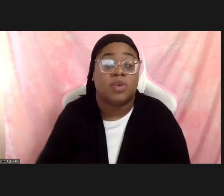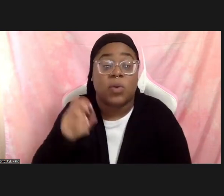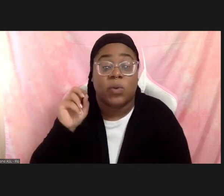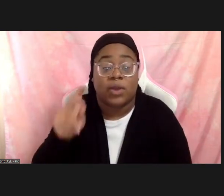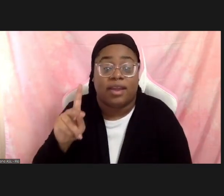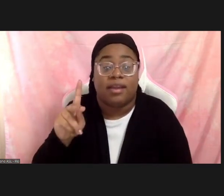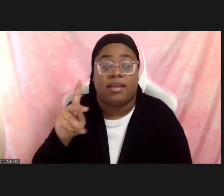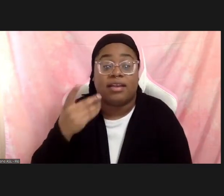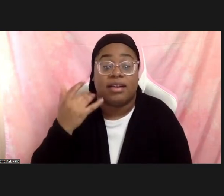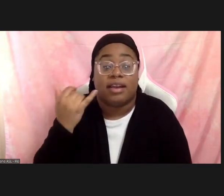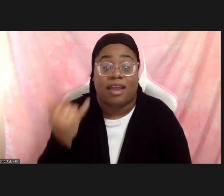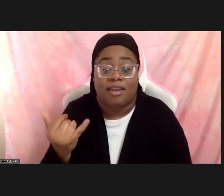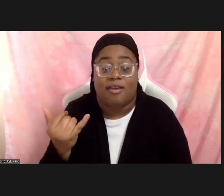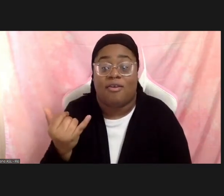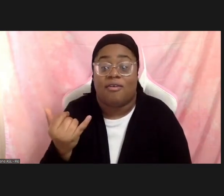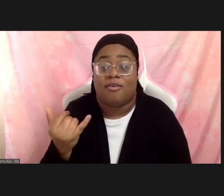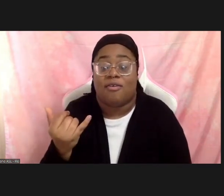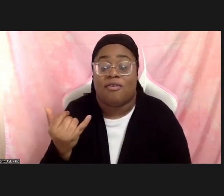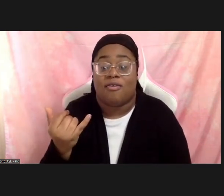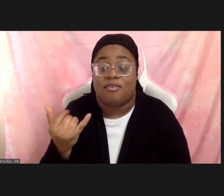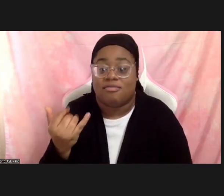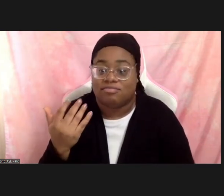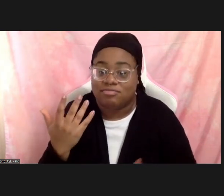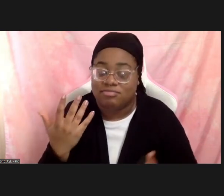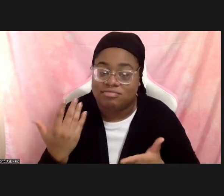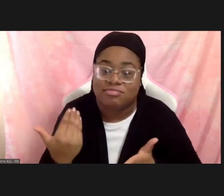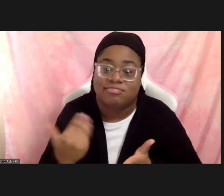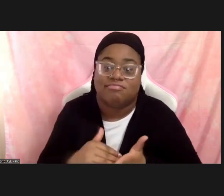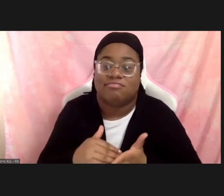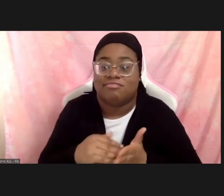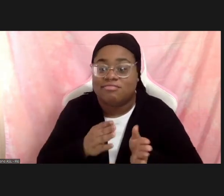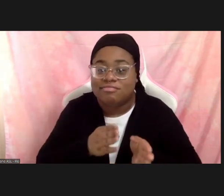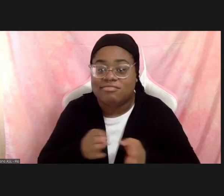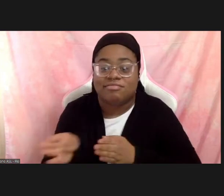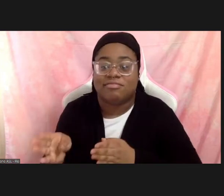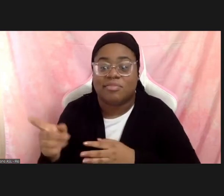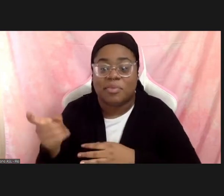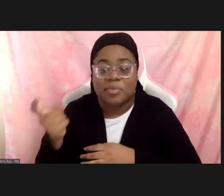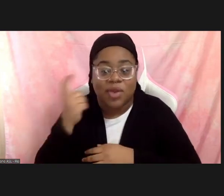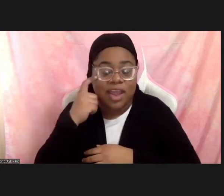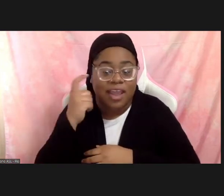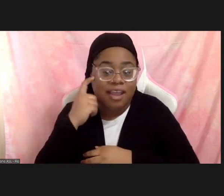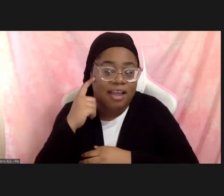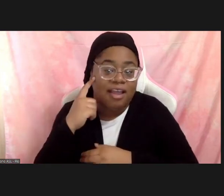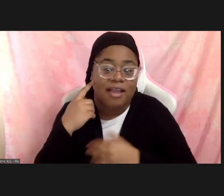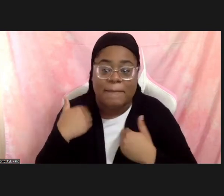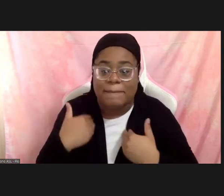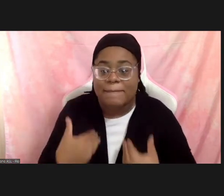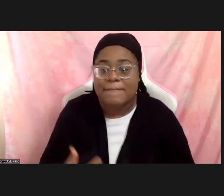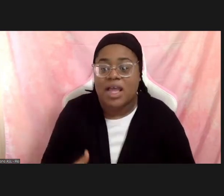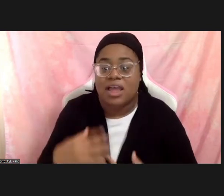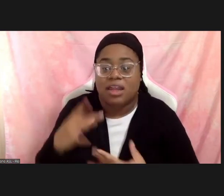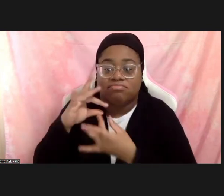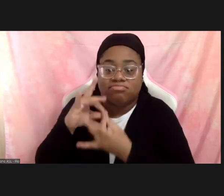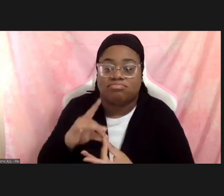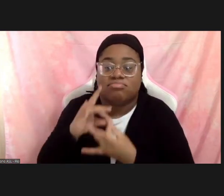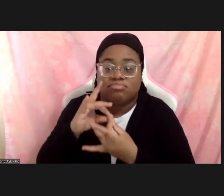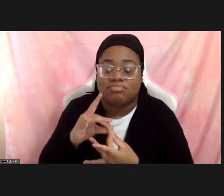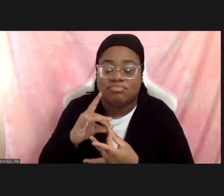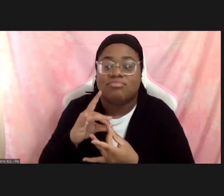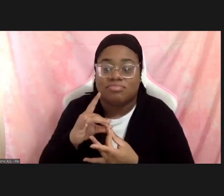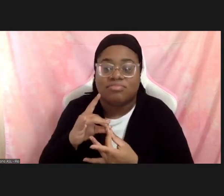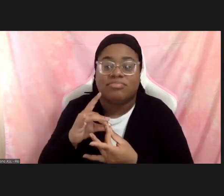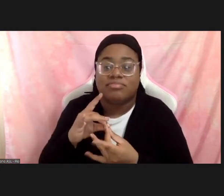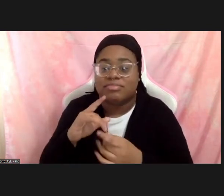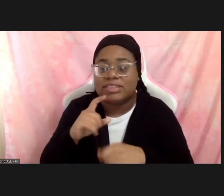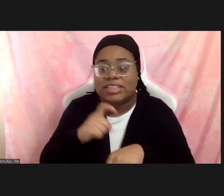Okay, so here we are reorganized in our brains, in our collective bodies, across